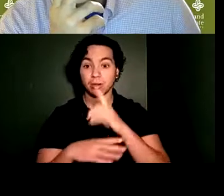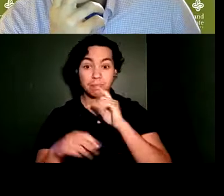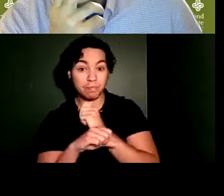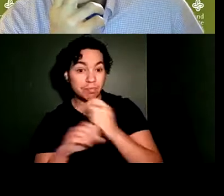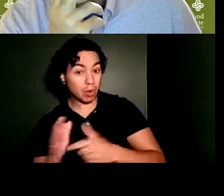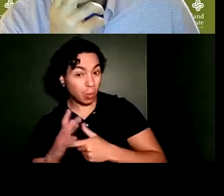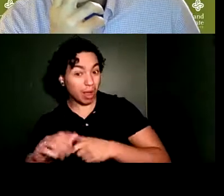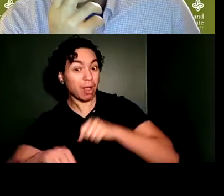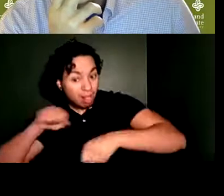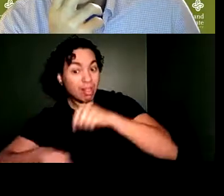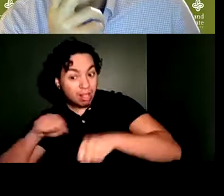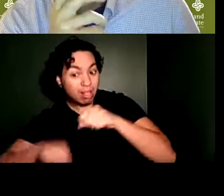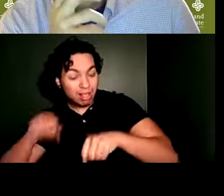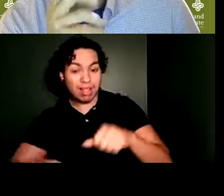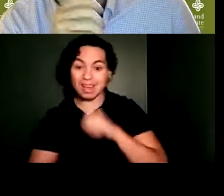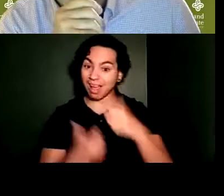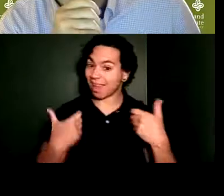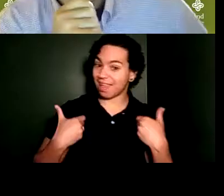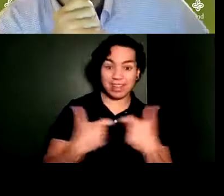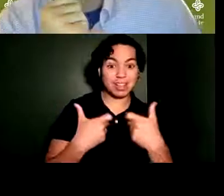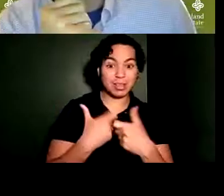was no electric assist.